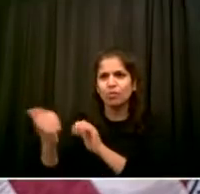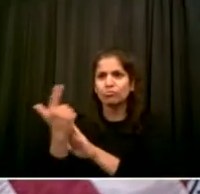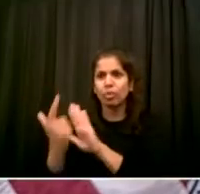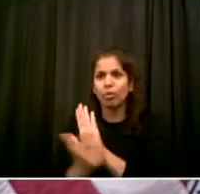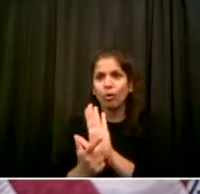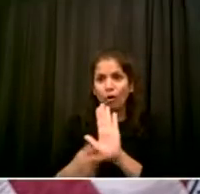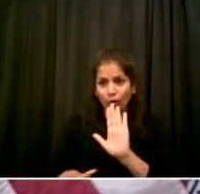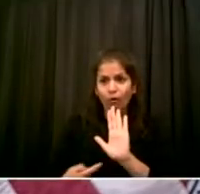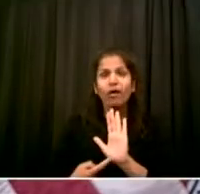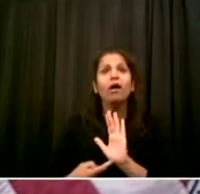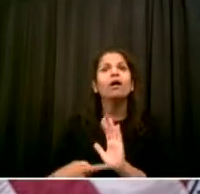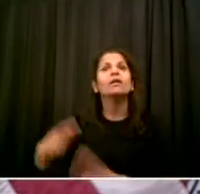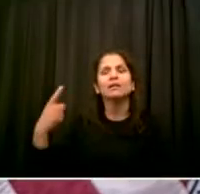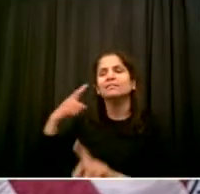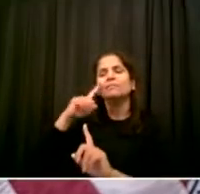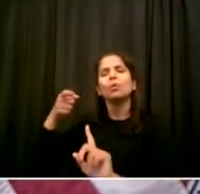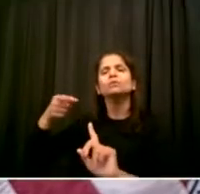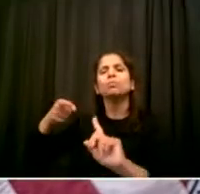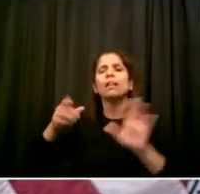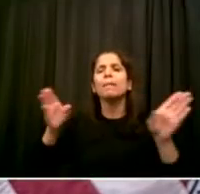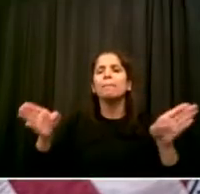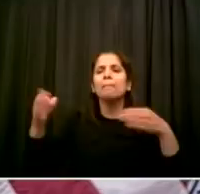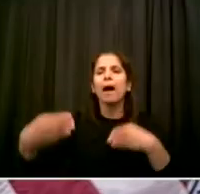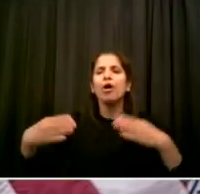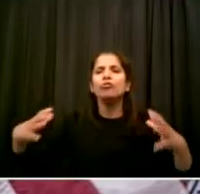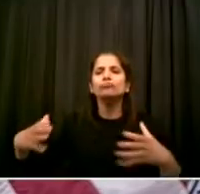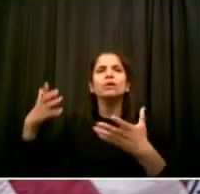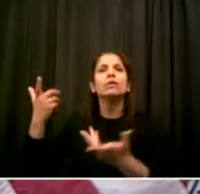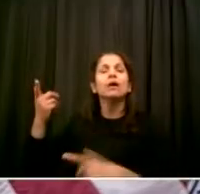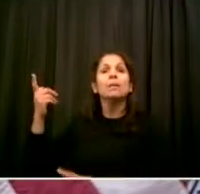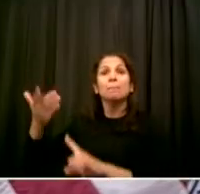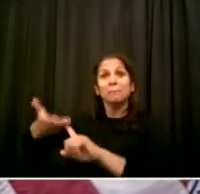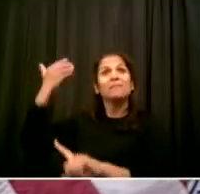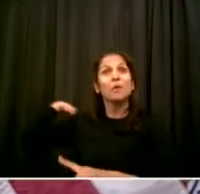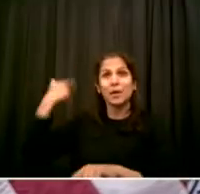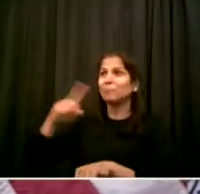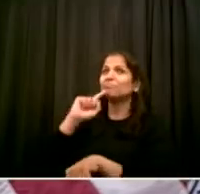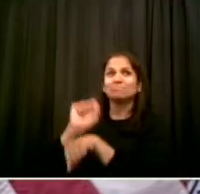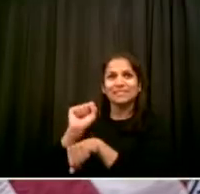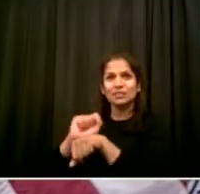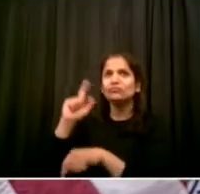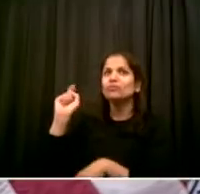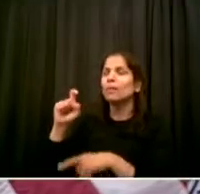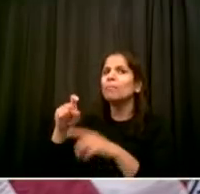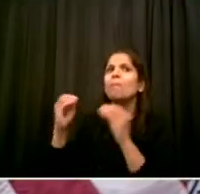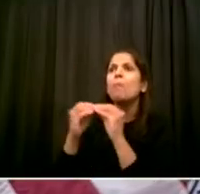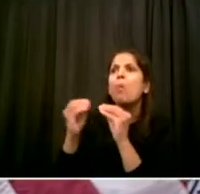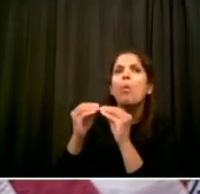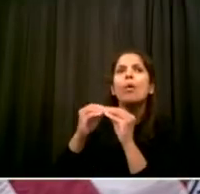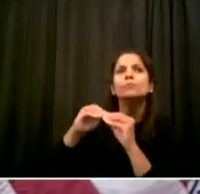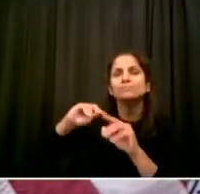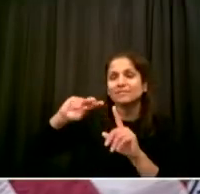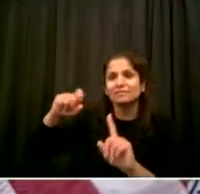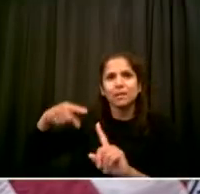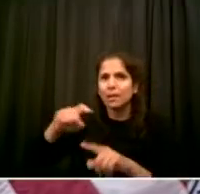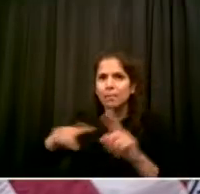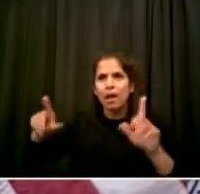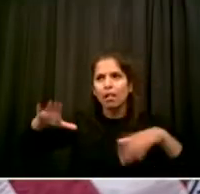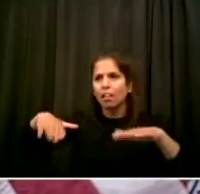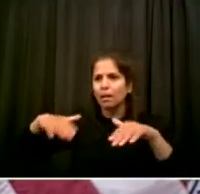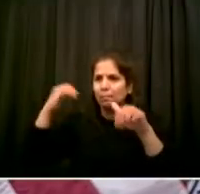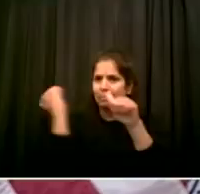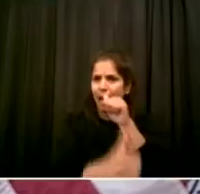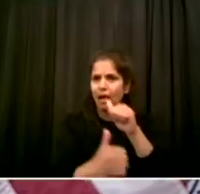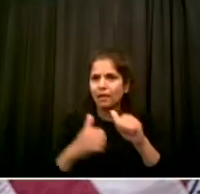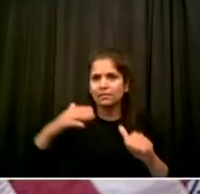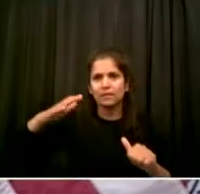states, that would actually help us back on our feet and help us deal with this crisis. Literally no vote scheduled. But